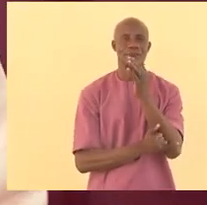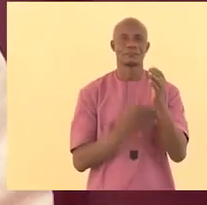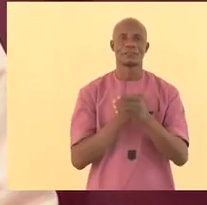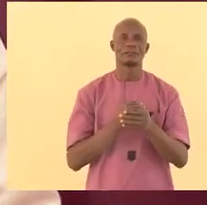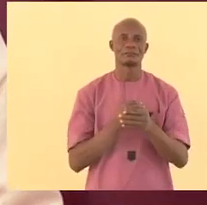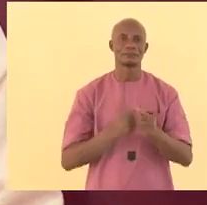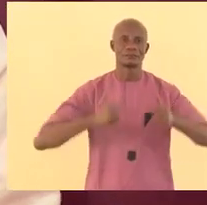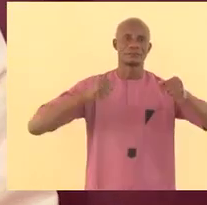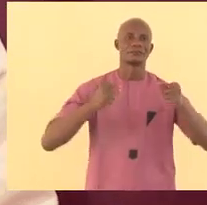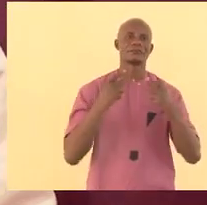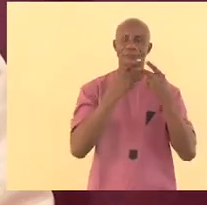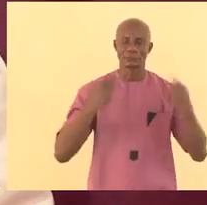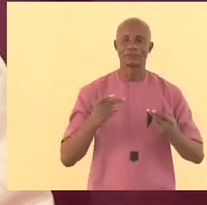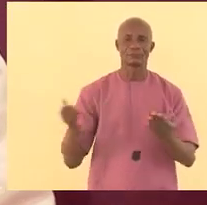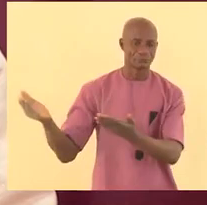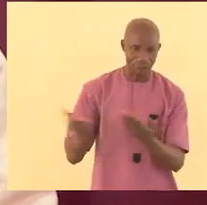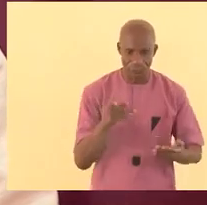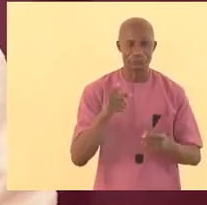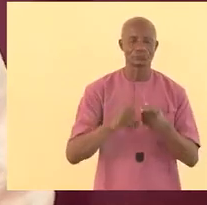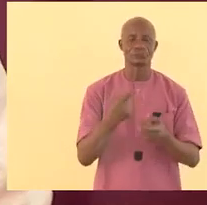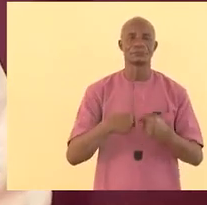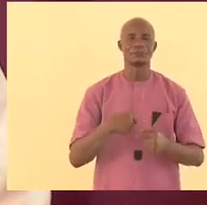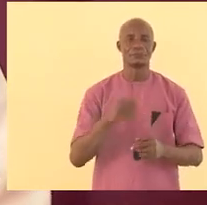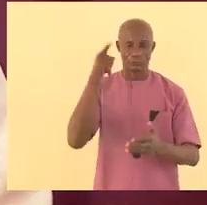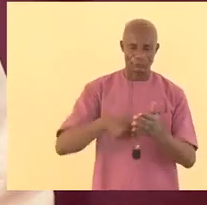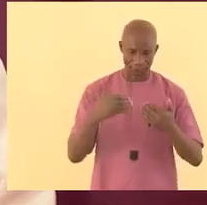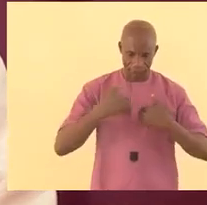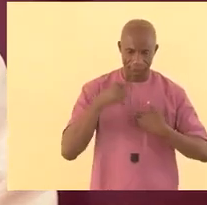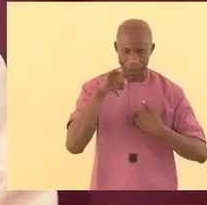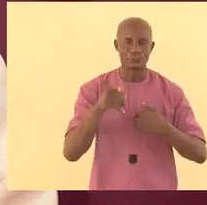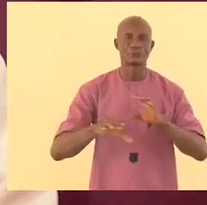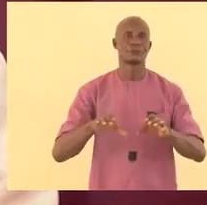priests handed you over to me. What have you done?"